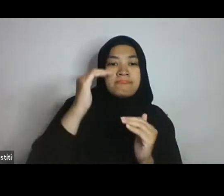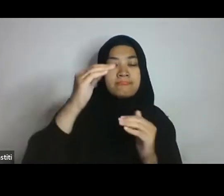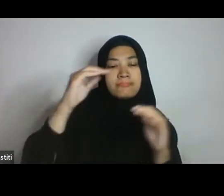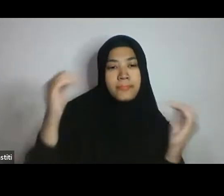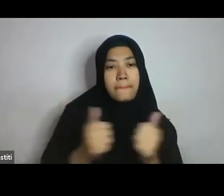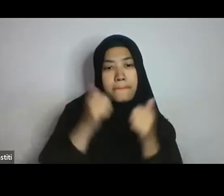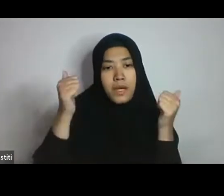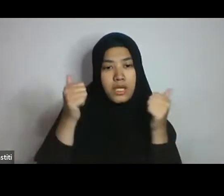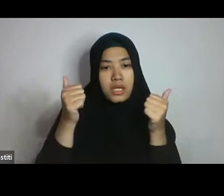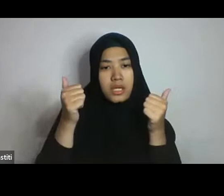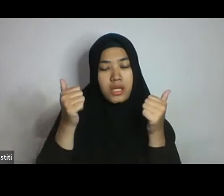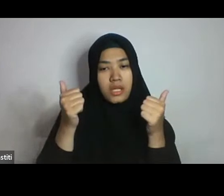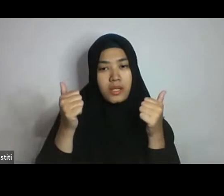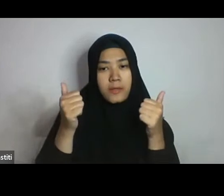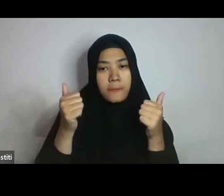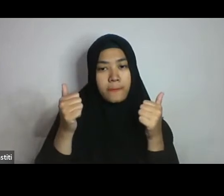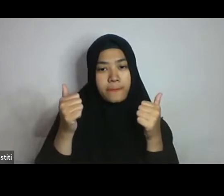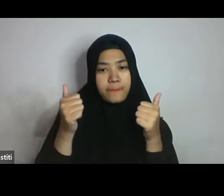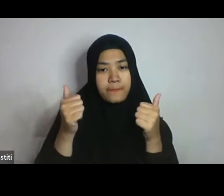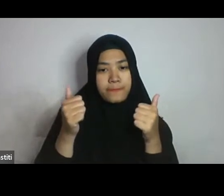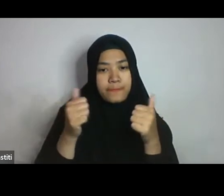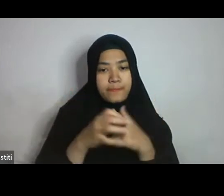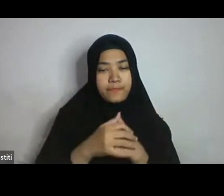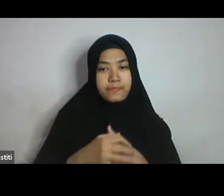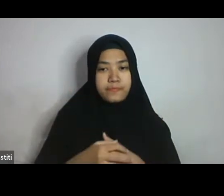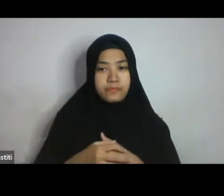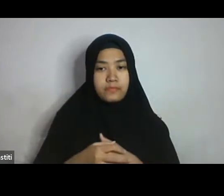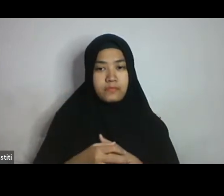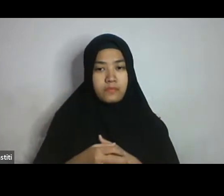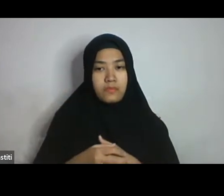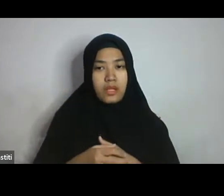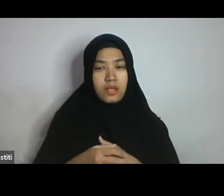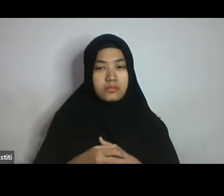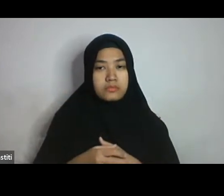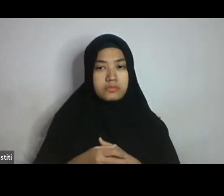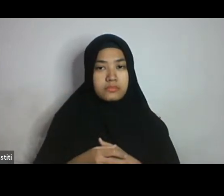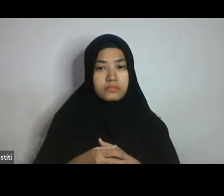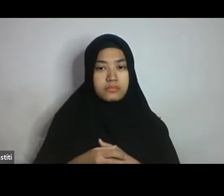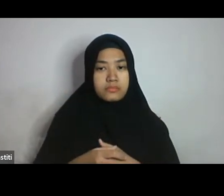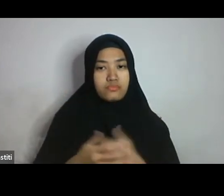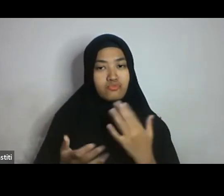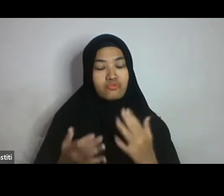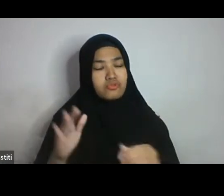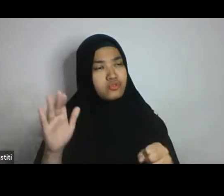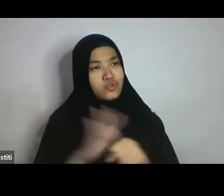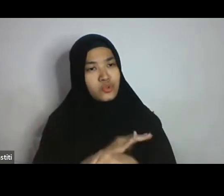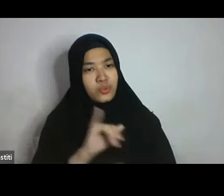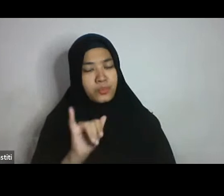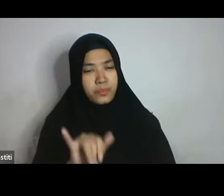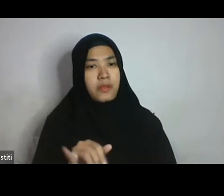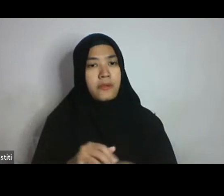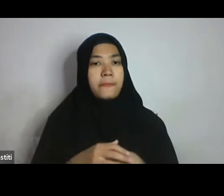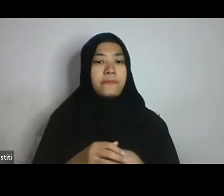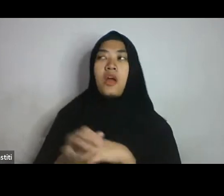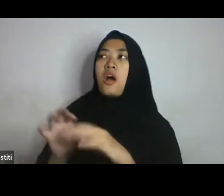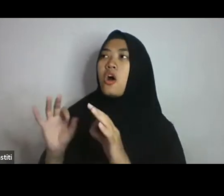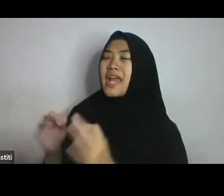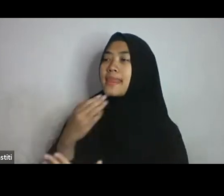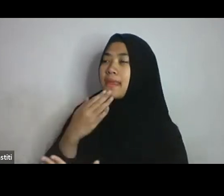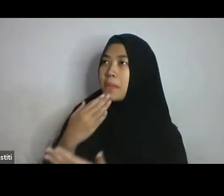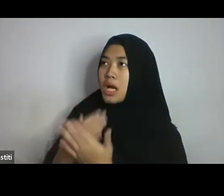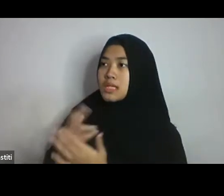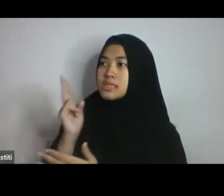bisa continuity of care ya, berlanjut. Itu Bu Dina. Oke, terima kasih Bu